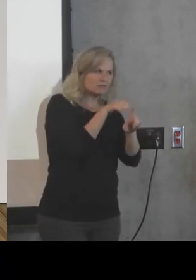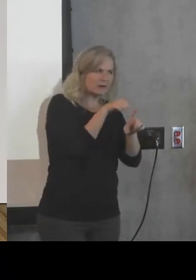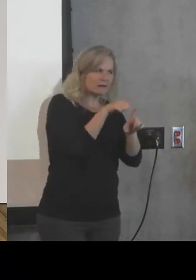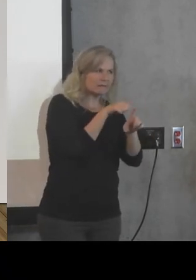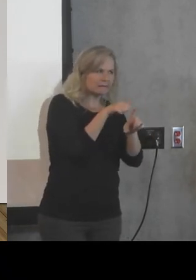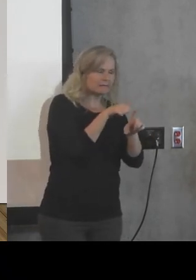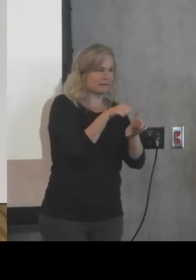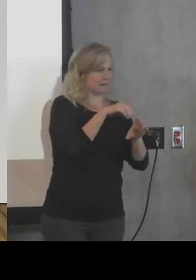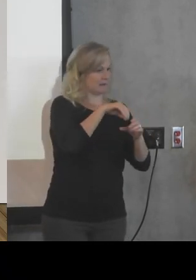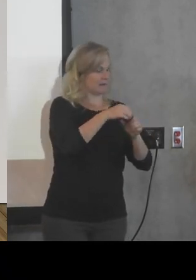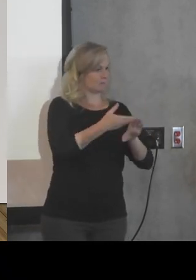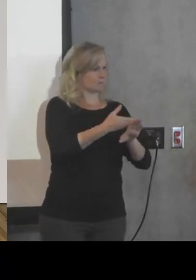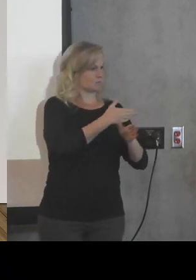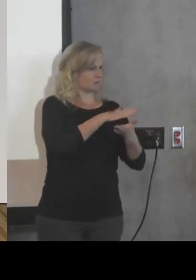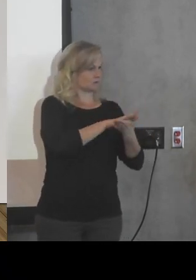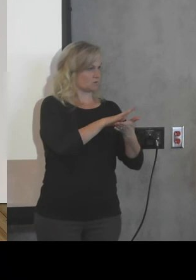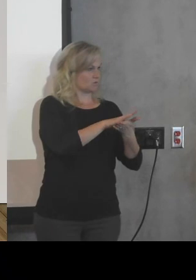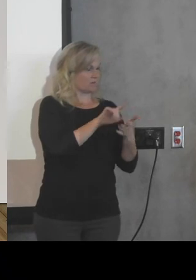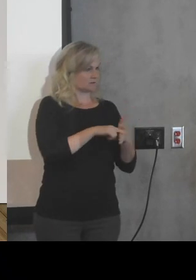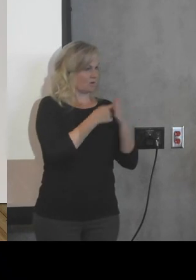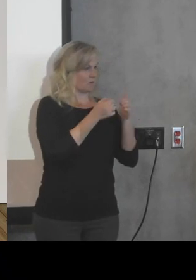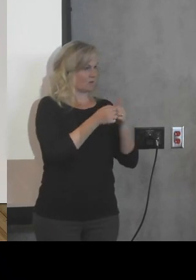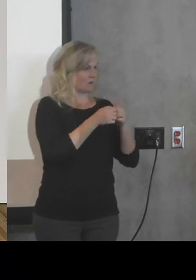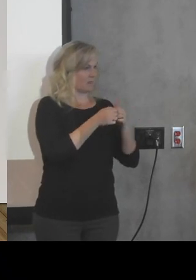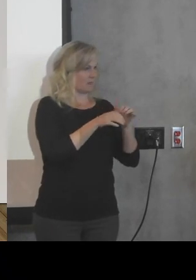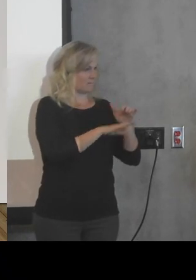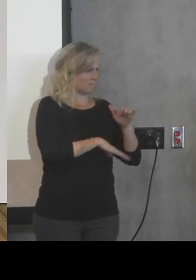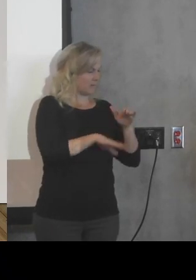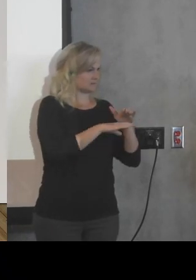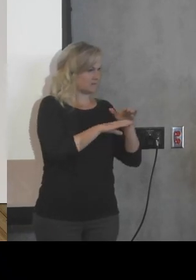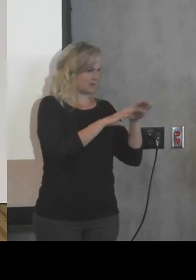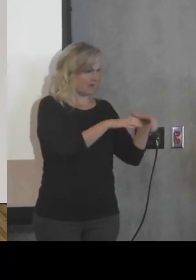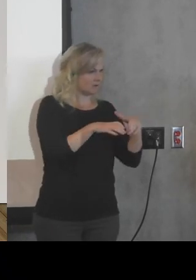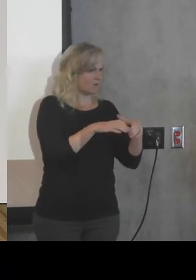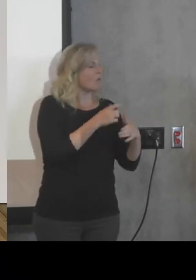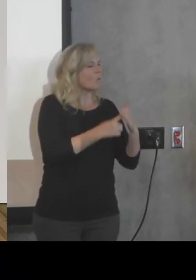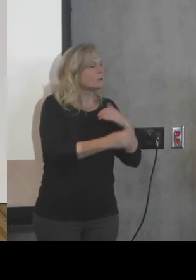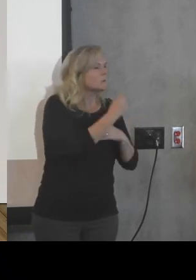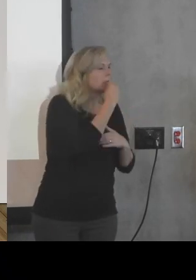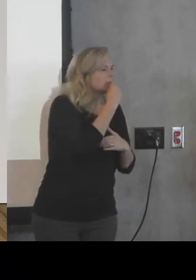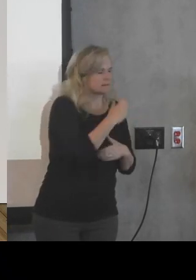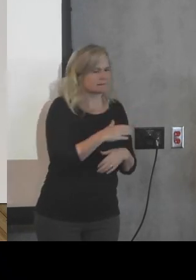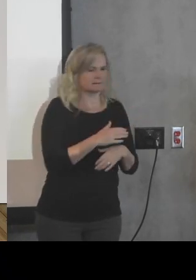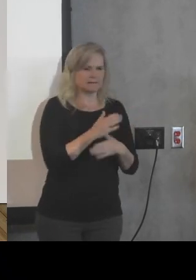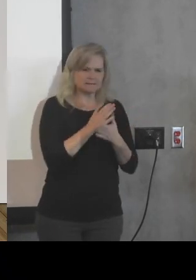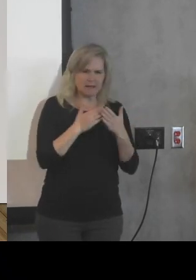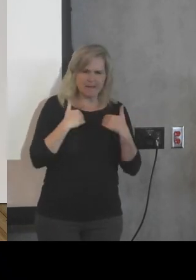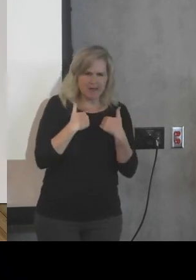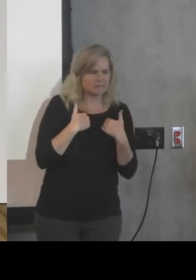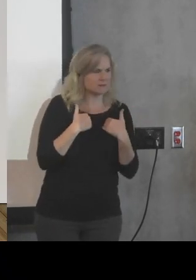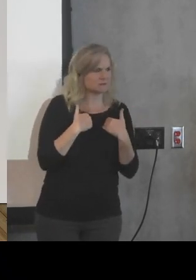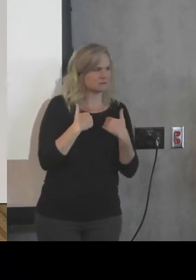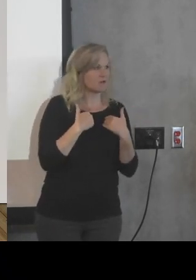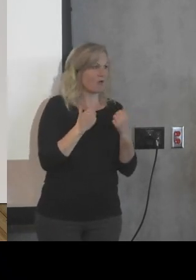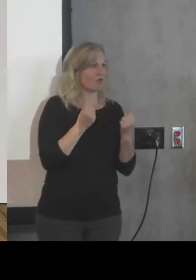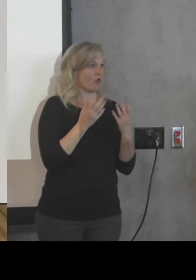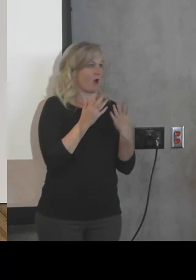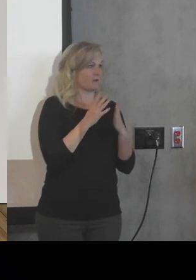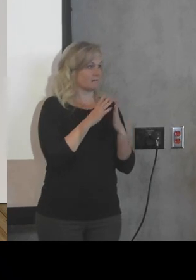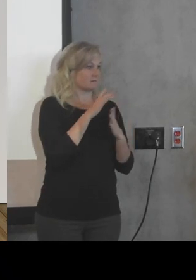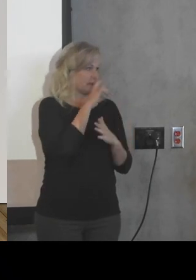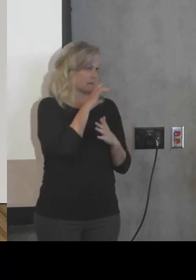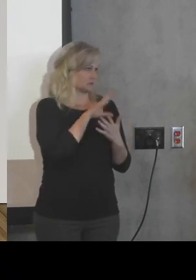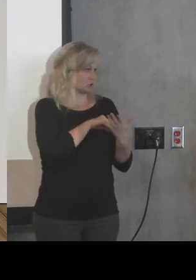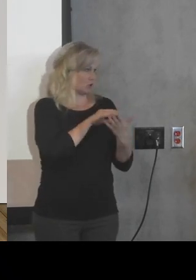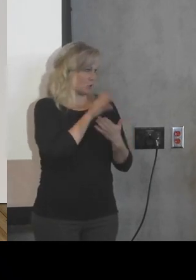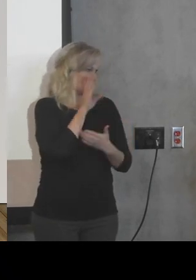spend a lot of time on basic categories, like what do you eat? What are some animals? So a lot of kids learn those, and they will